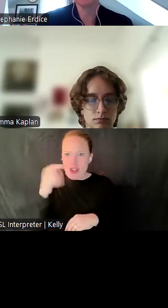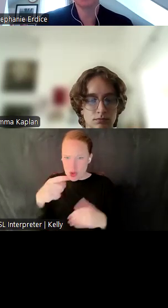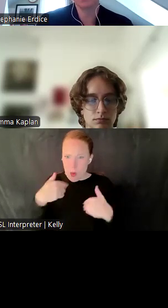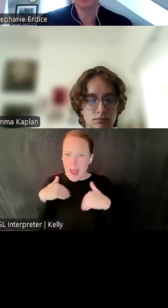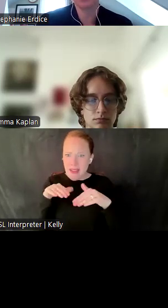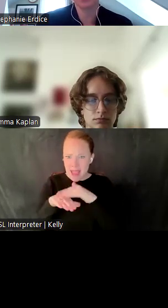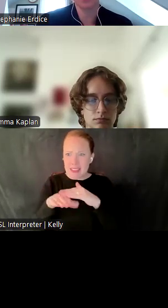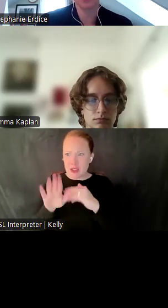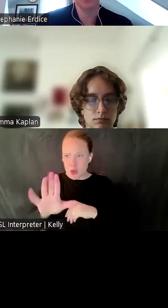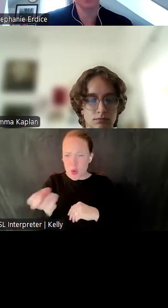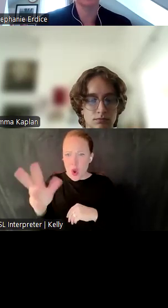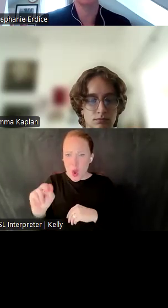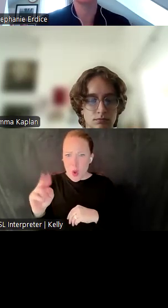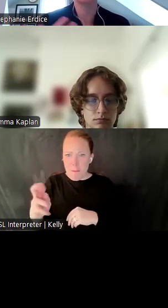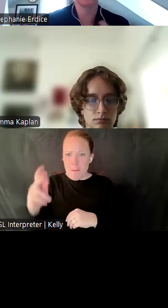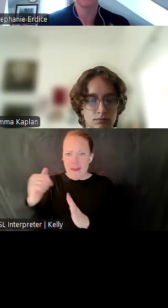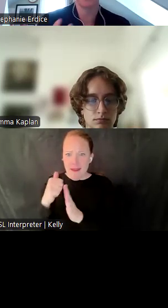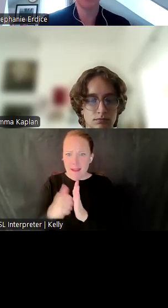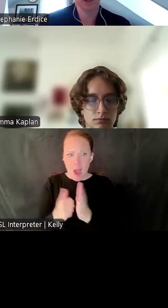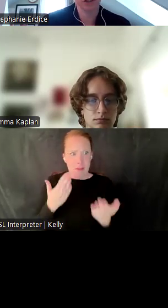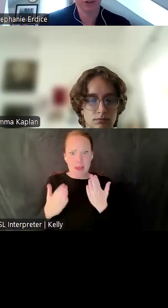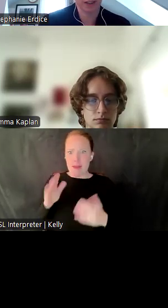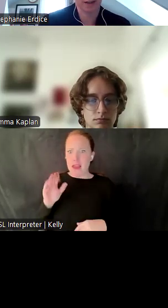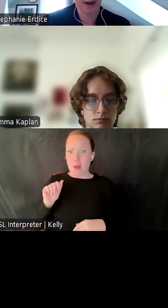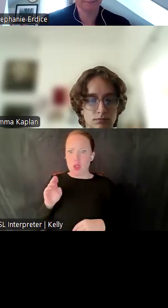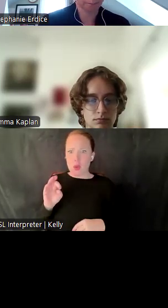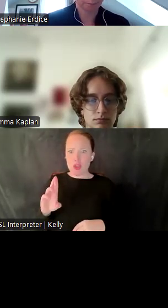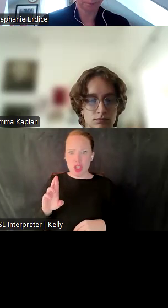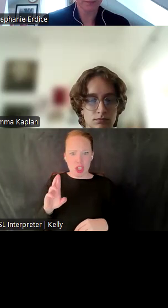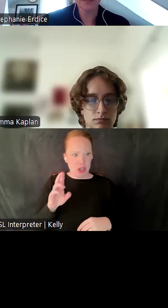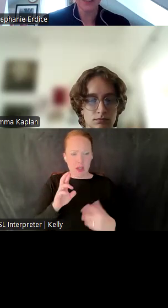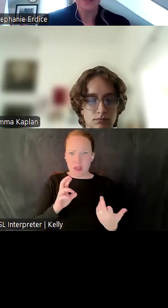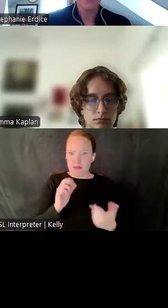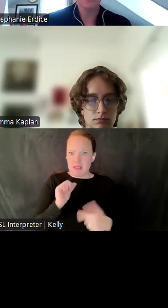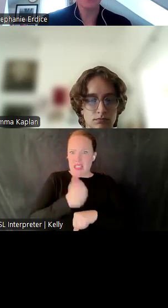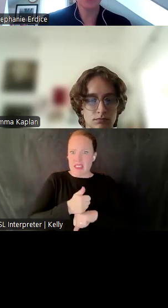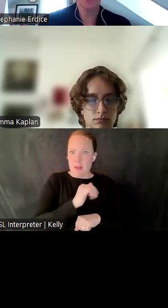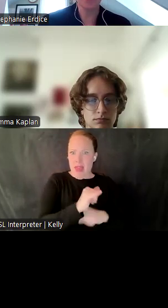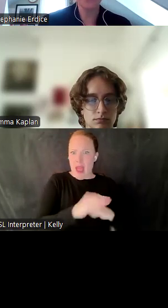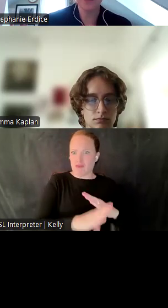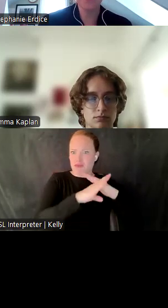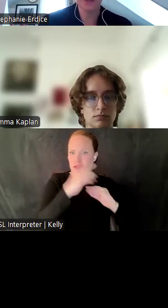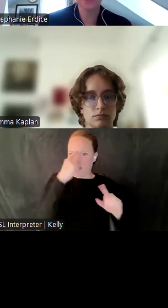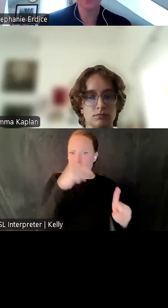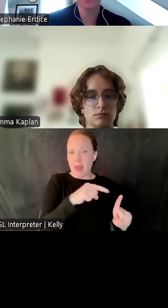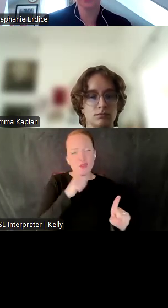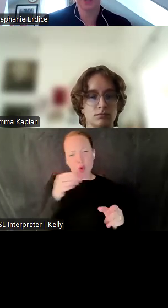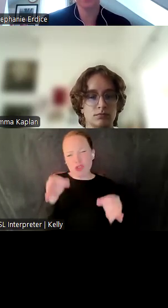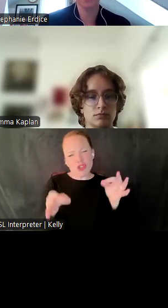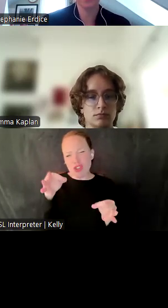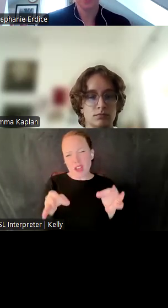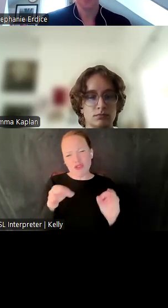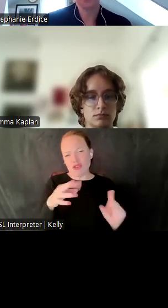that may be something that people are using to abuse them. So we don't want to add more judgment to that. They may withhold funds from